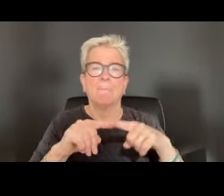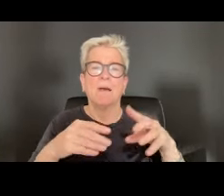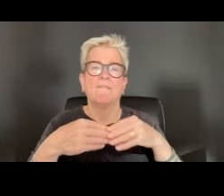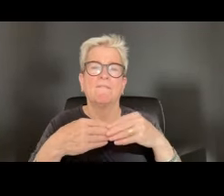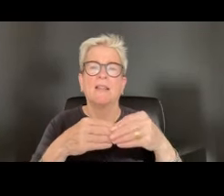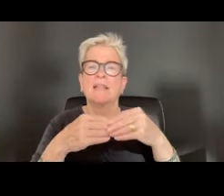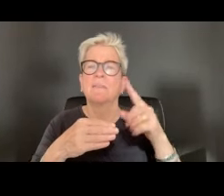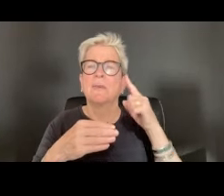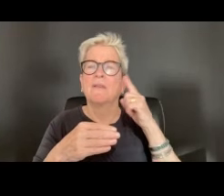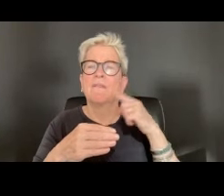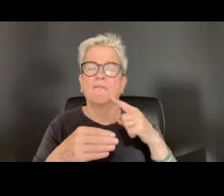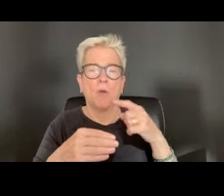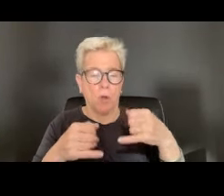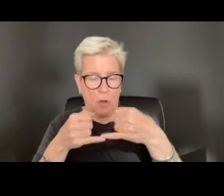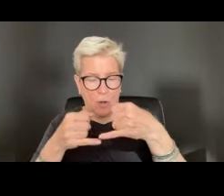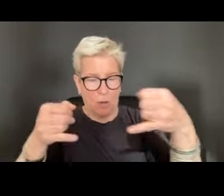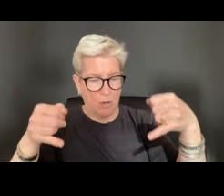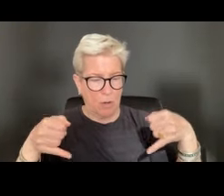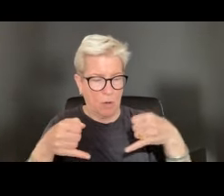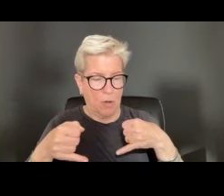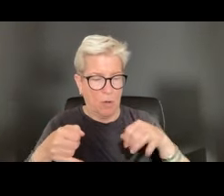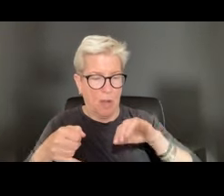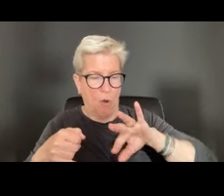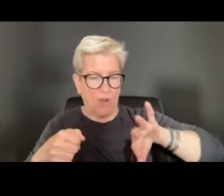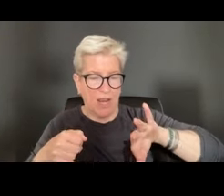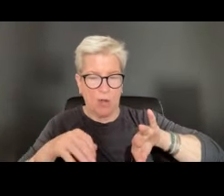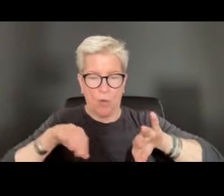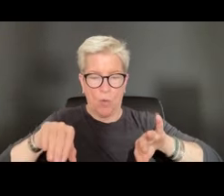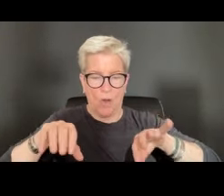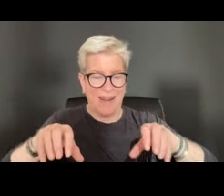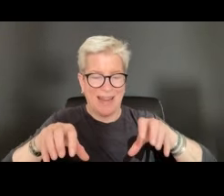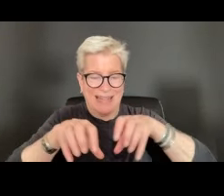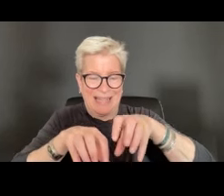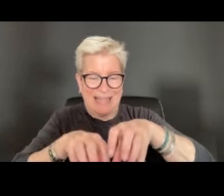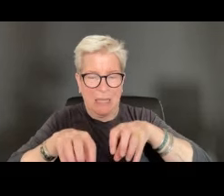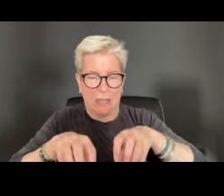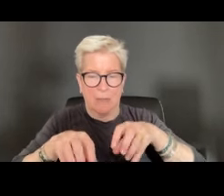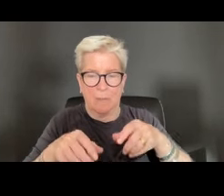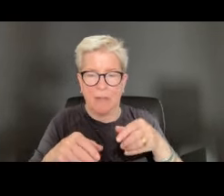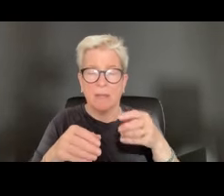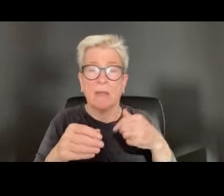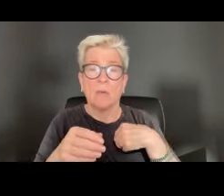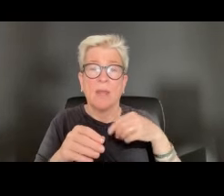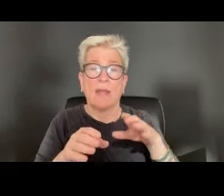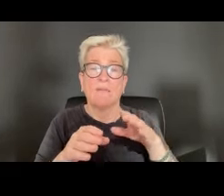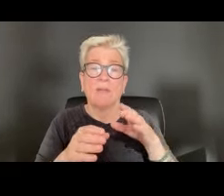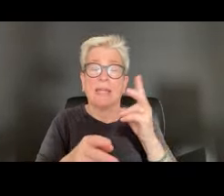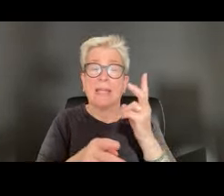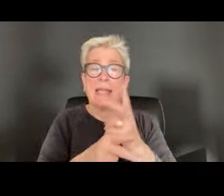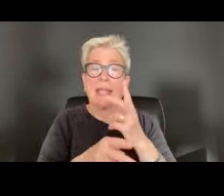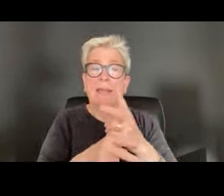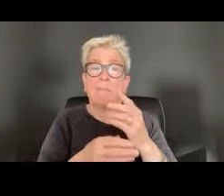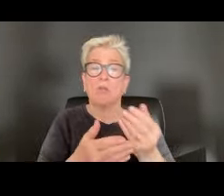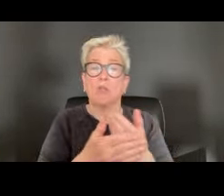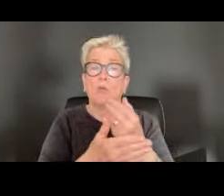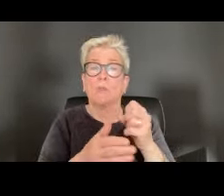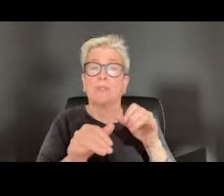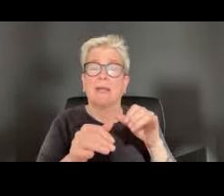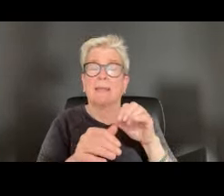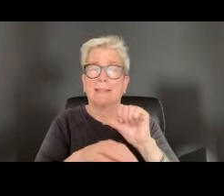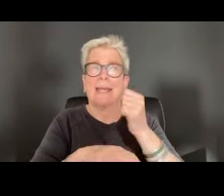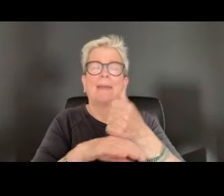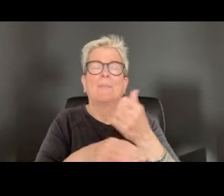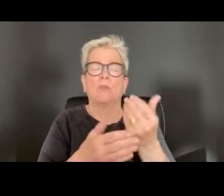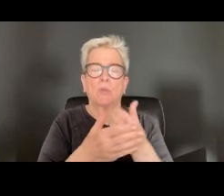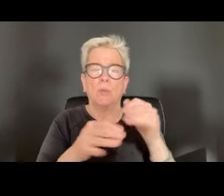setbacks to allow a wider variety of outcomes, and then implement some new standards, such as an open space requirement and some design standards